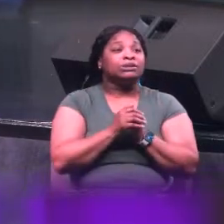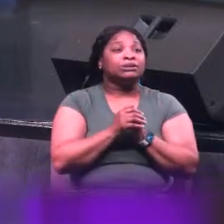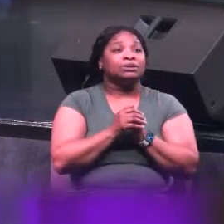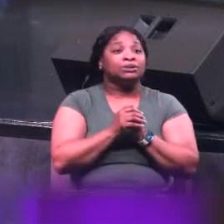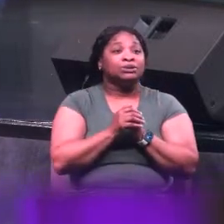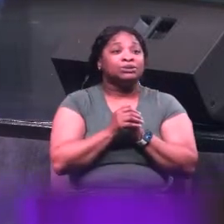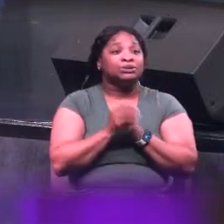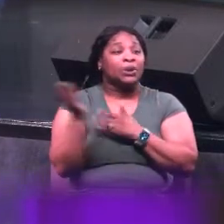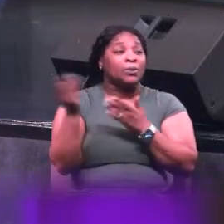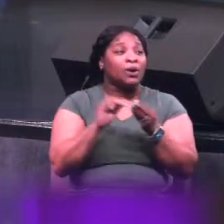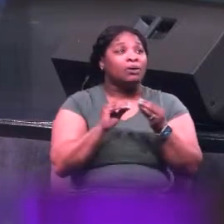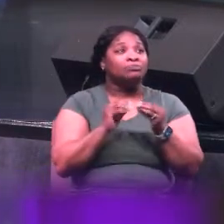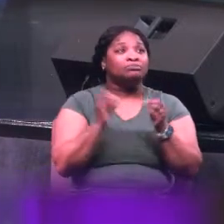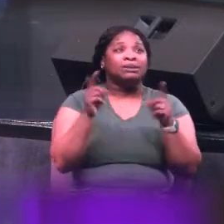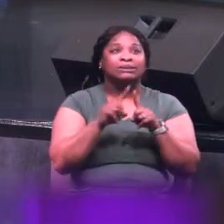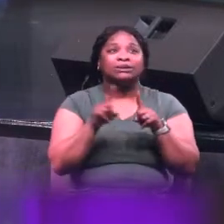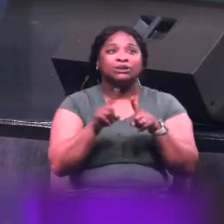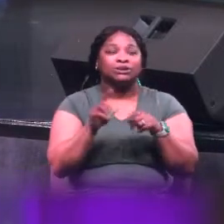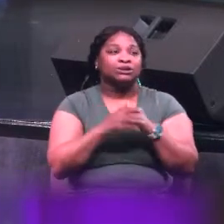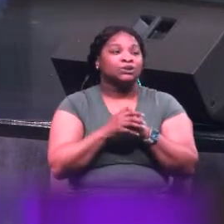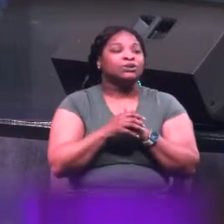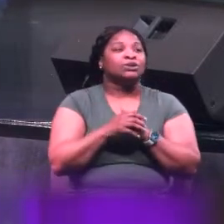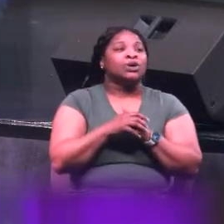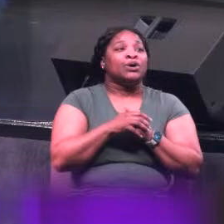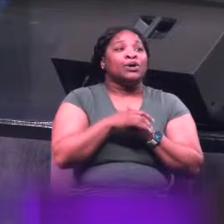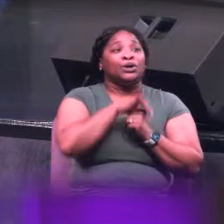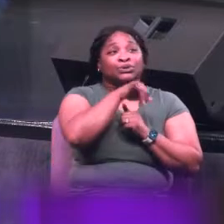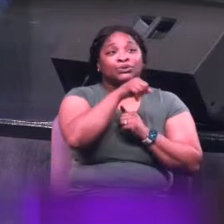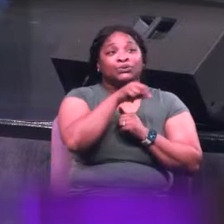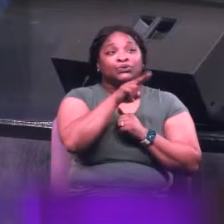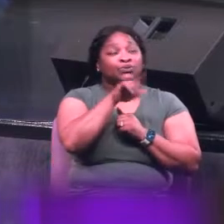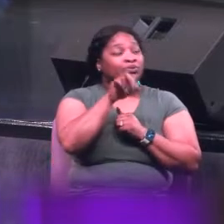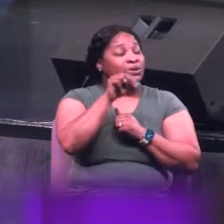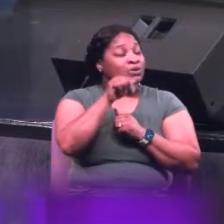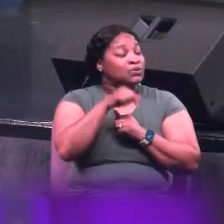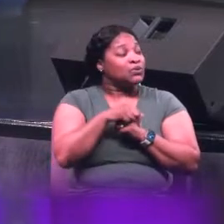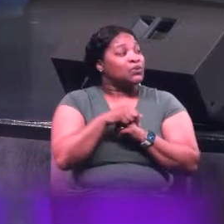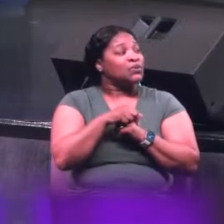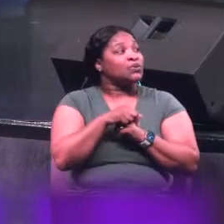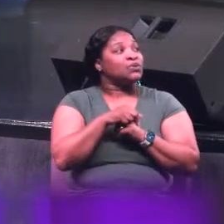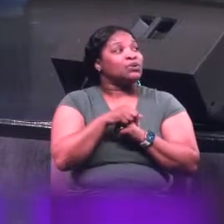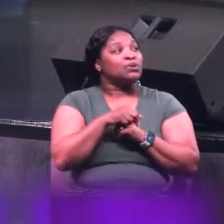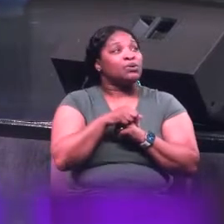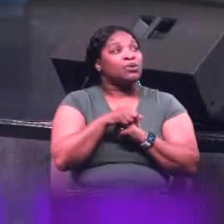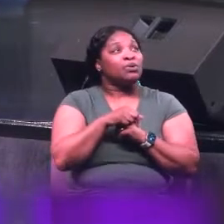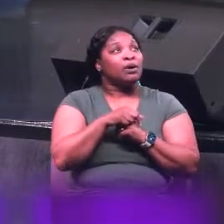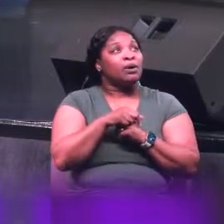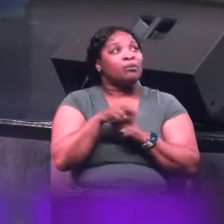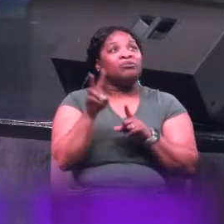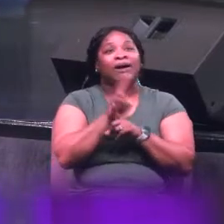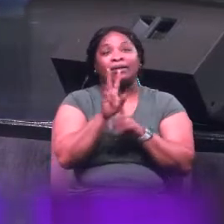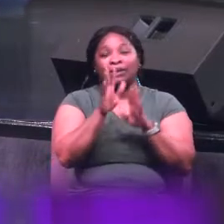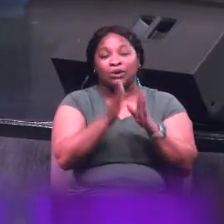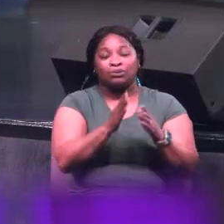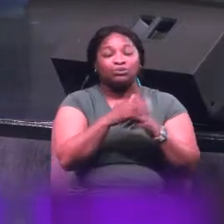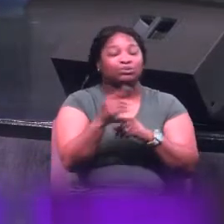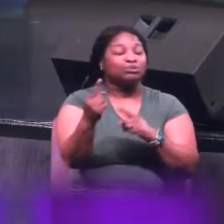a number of juvenile violators together. And she brought them together,